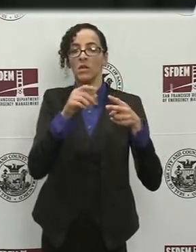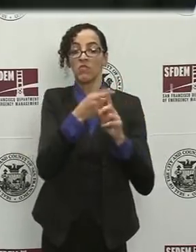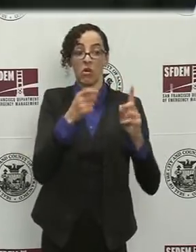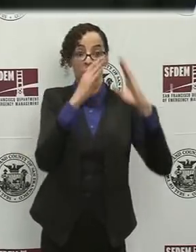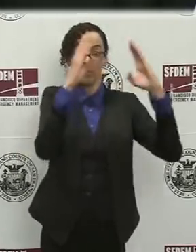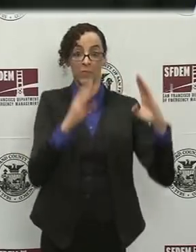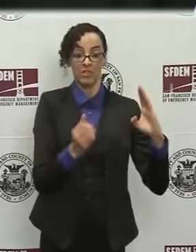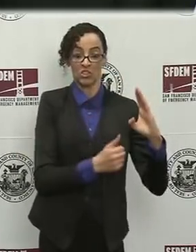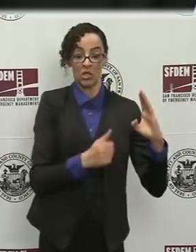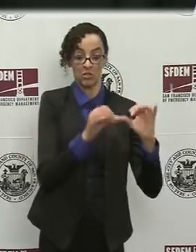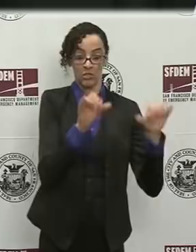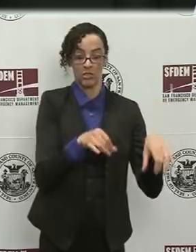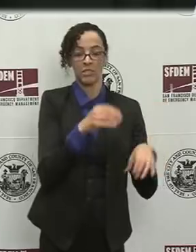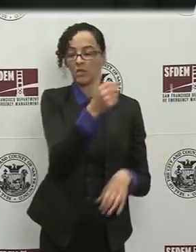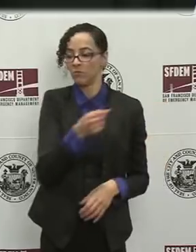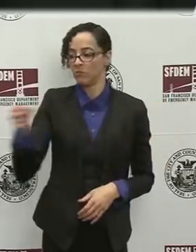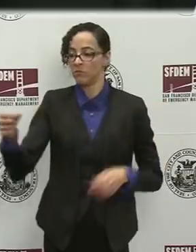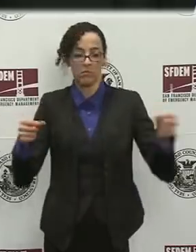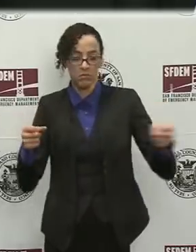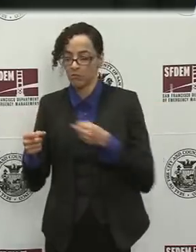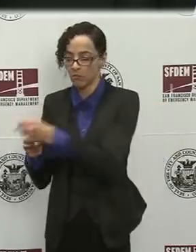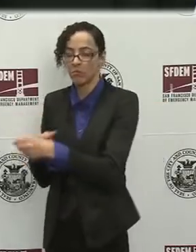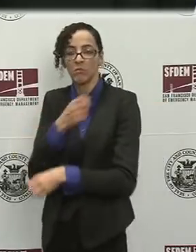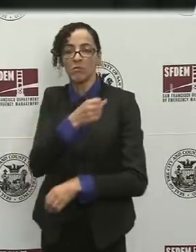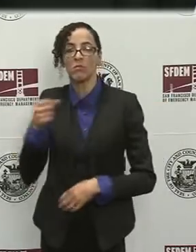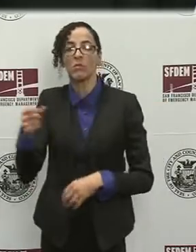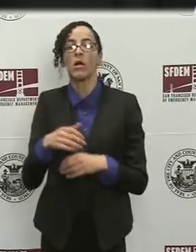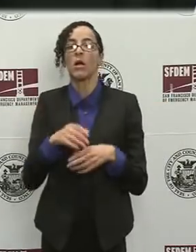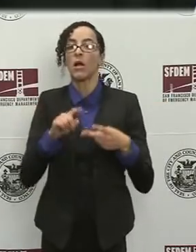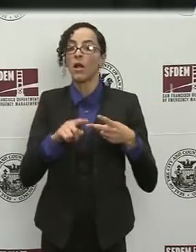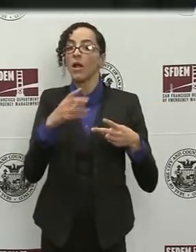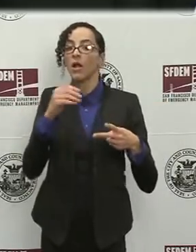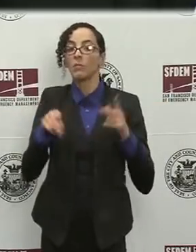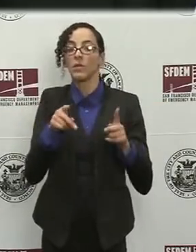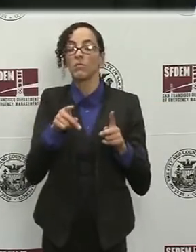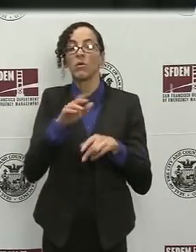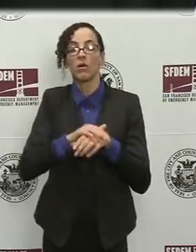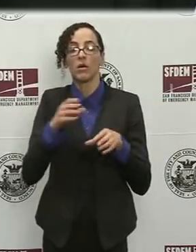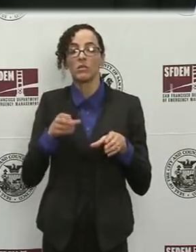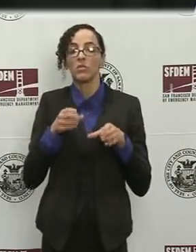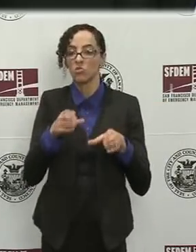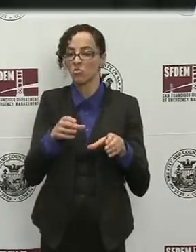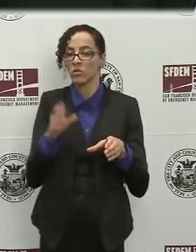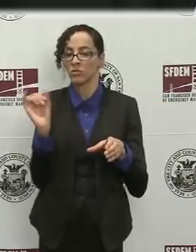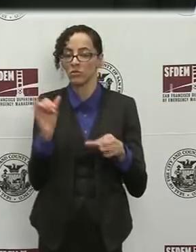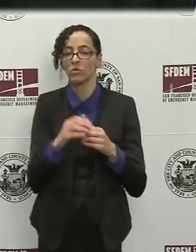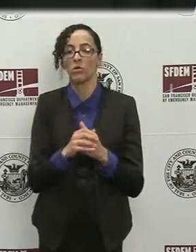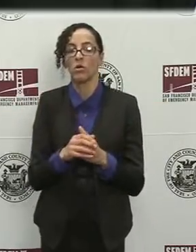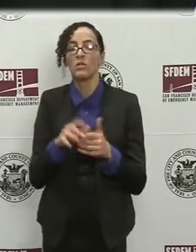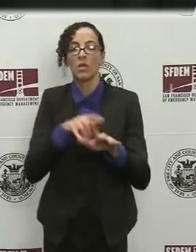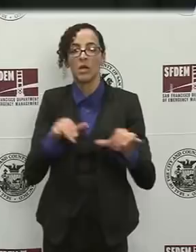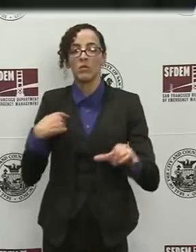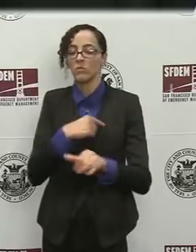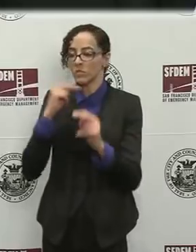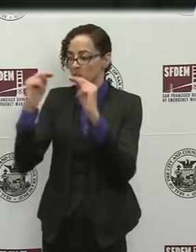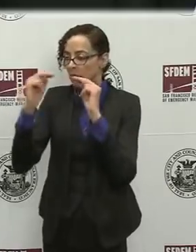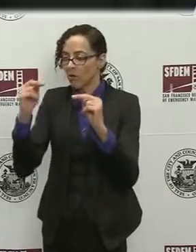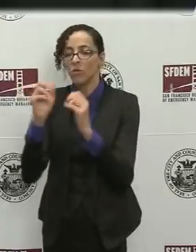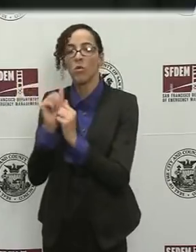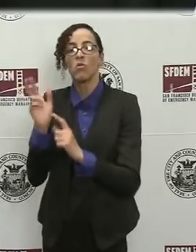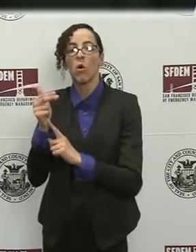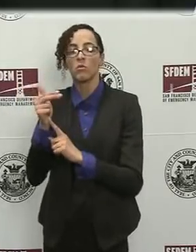rooms, but we also continue to work with hotel owners and negotiate further contracts to bring additional rooms